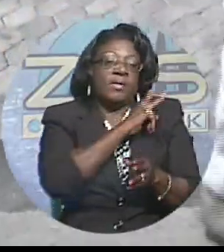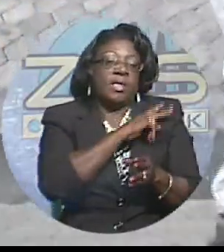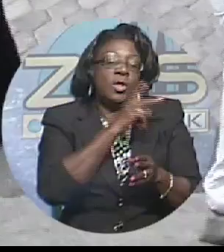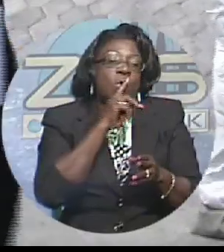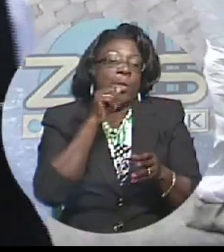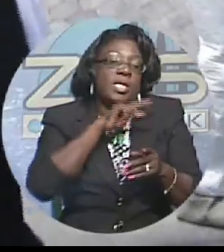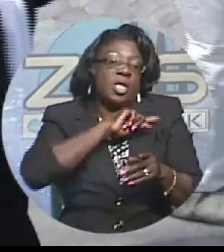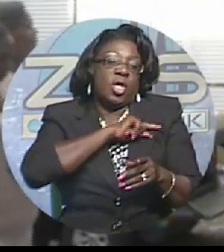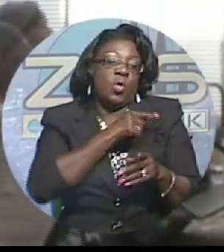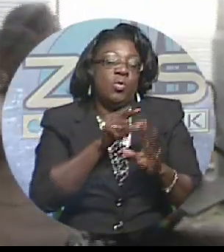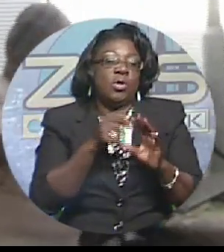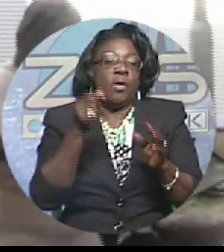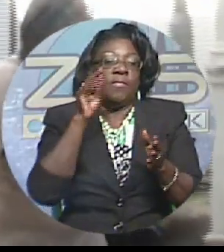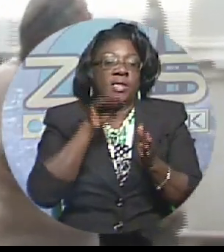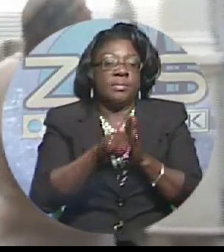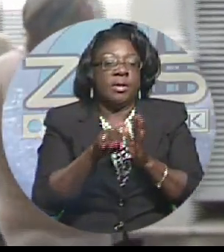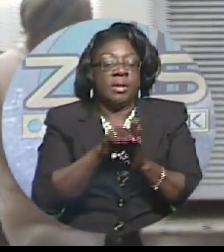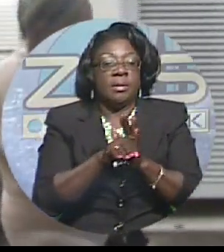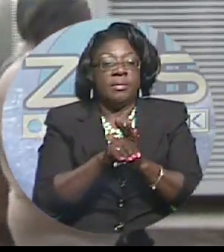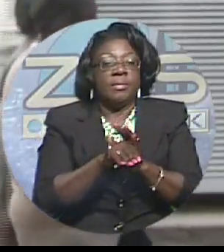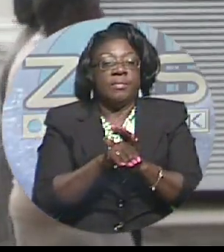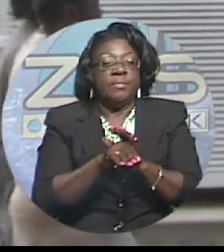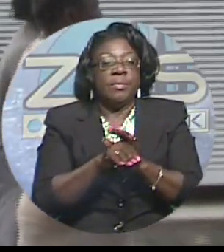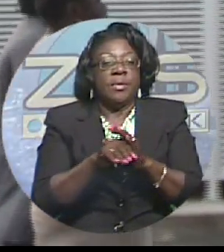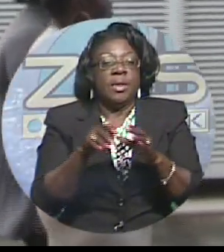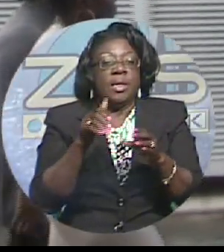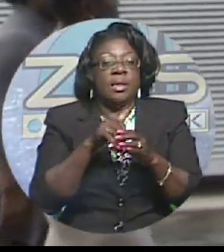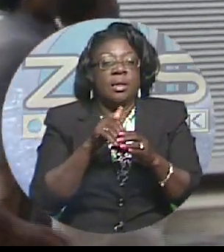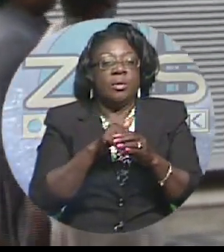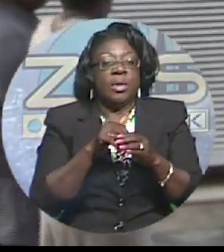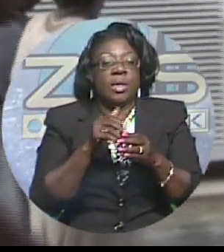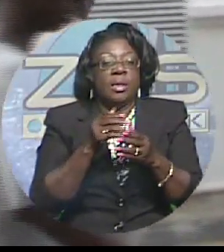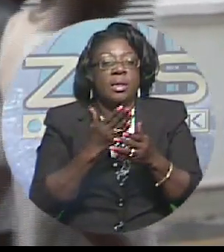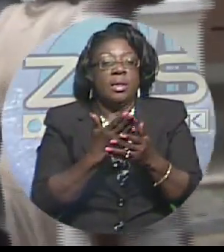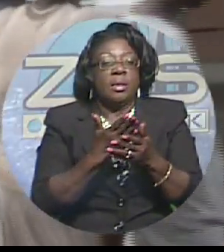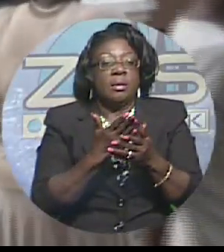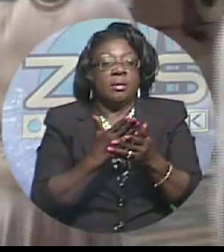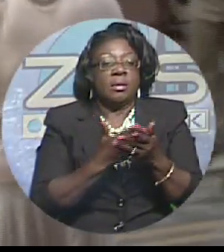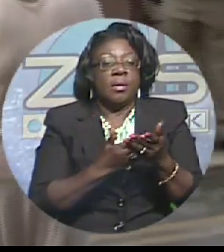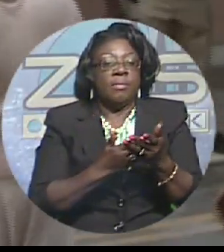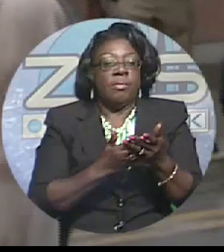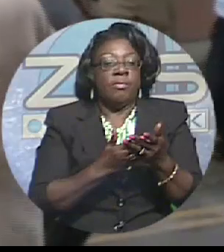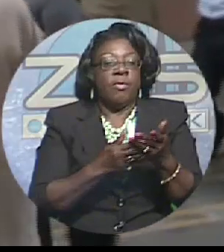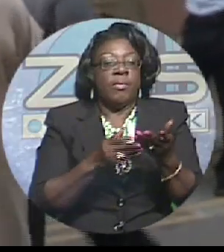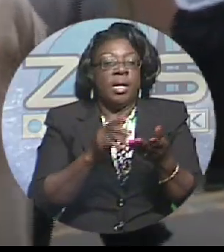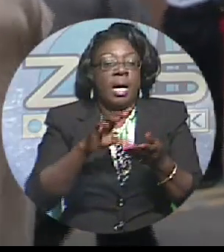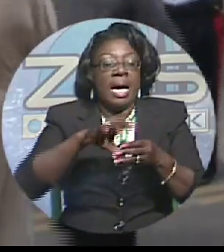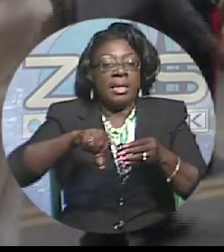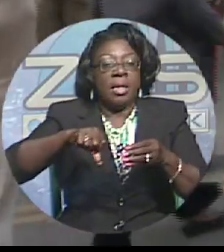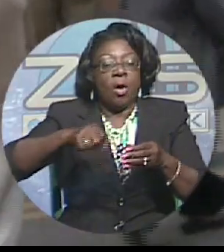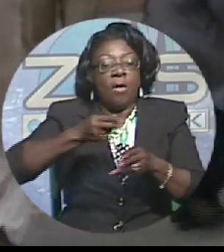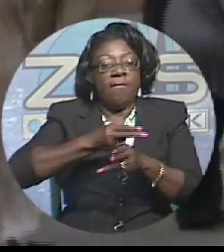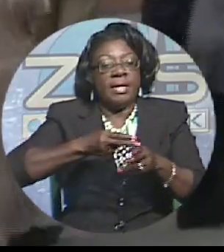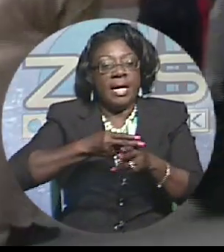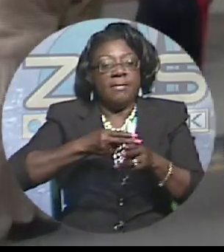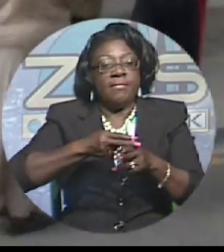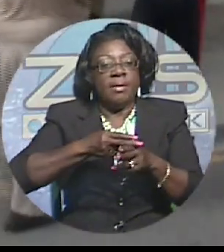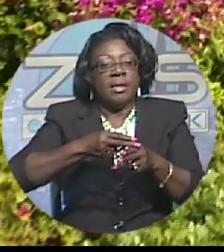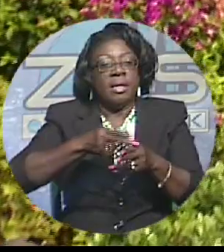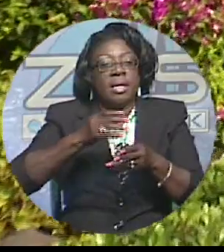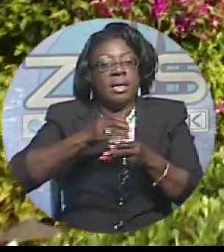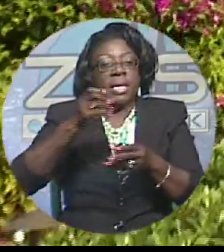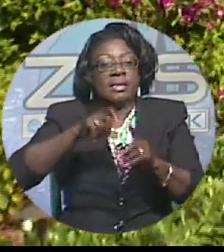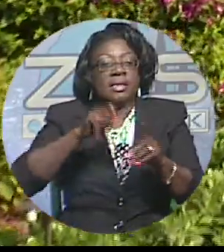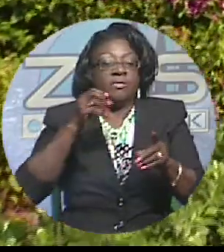murder. Other items, according to King, including swabs from the handle and blade of a knife and wine glasses found in the home.